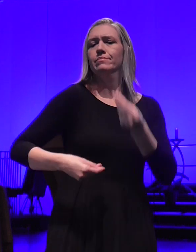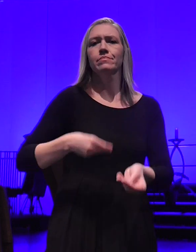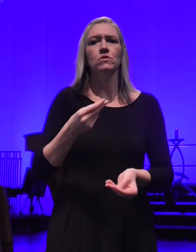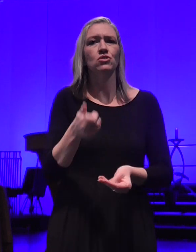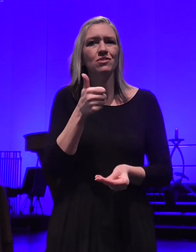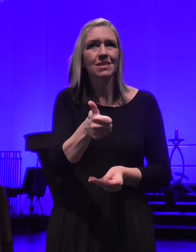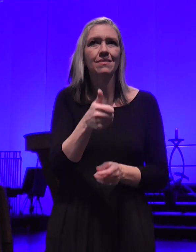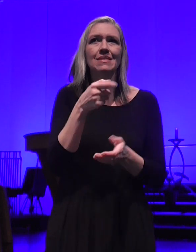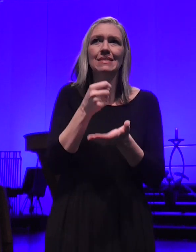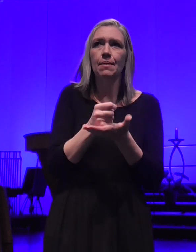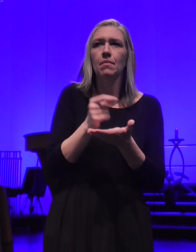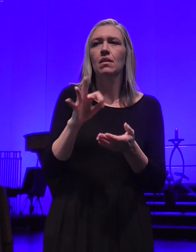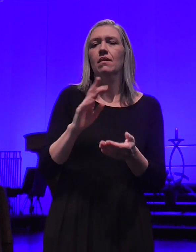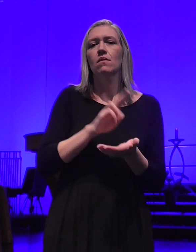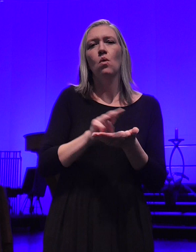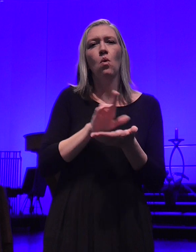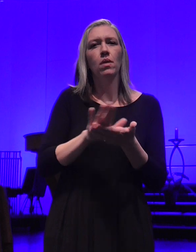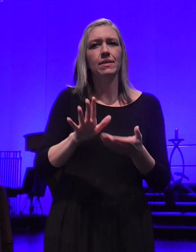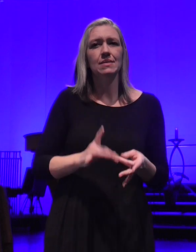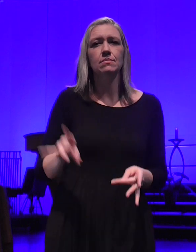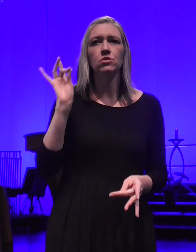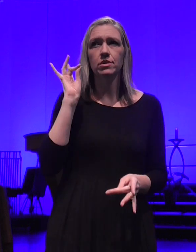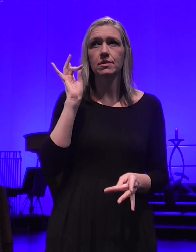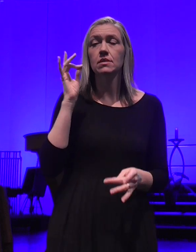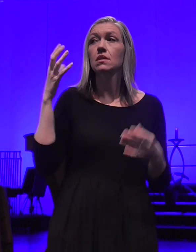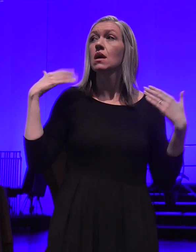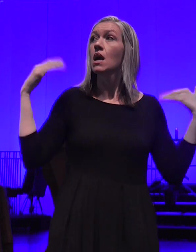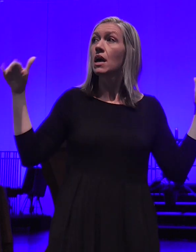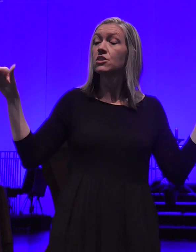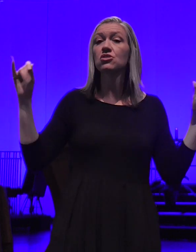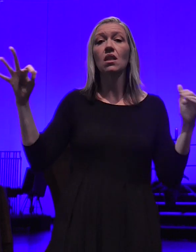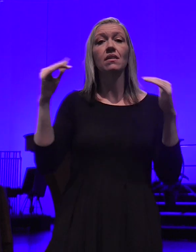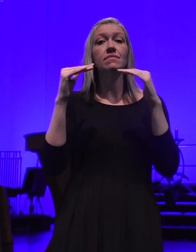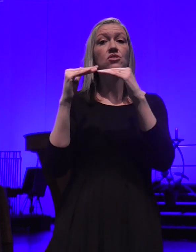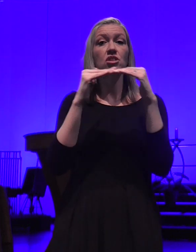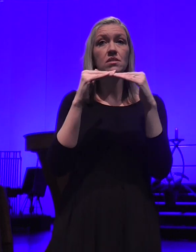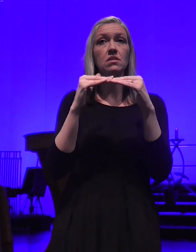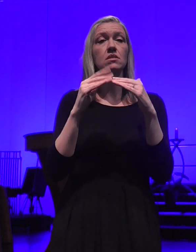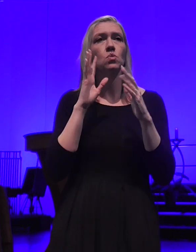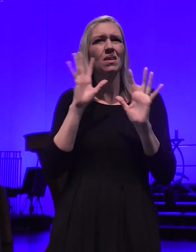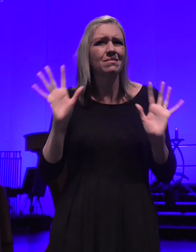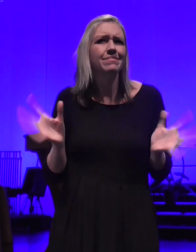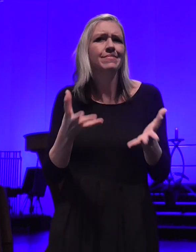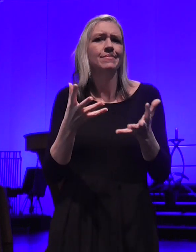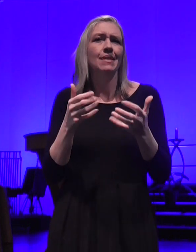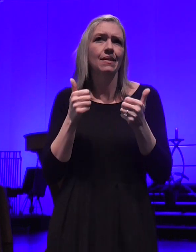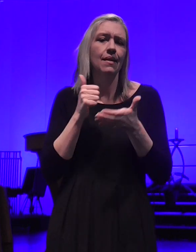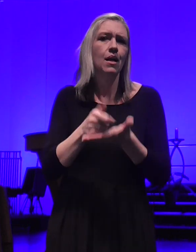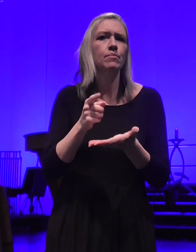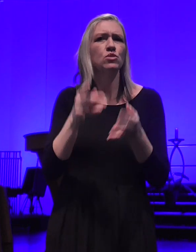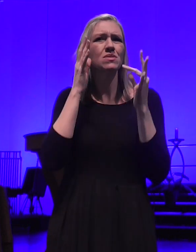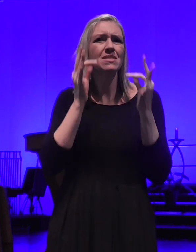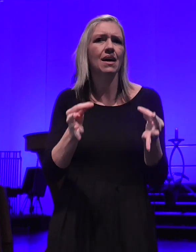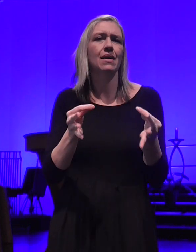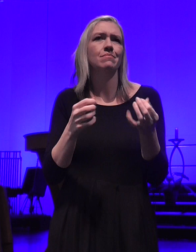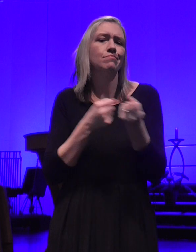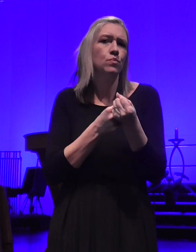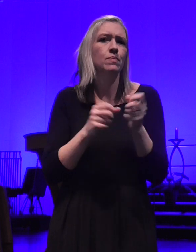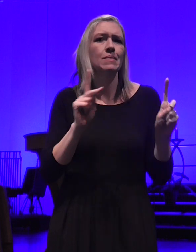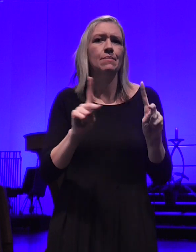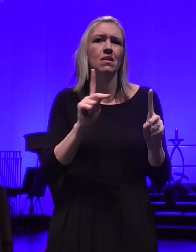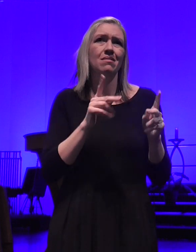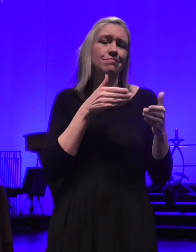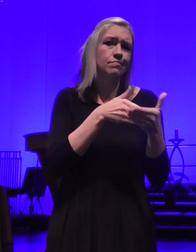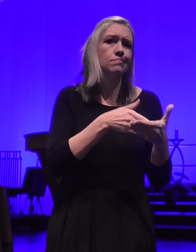the Holy Spirit. May the angel of justice disturb you to take the side of the poor and the wronged. May the angel